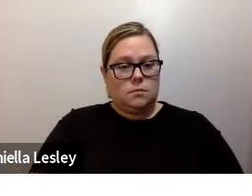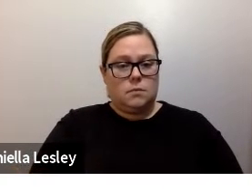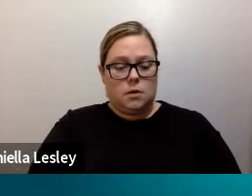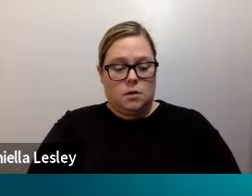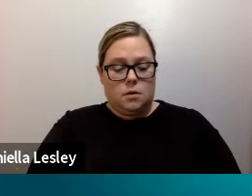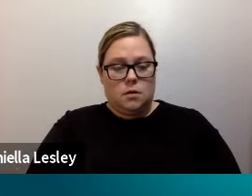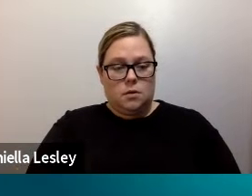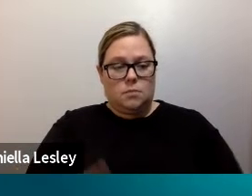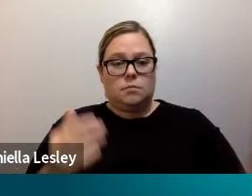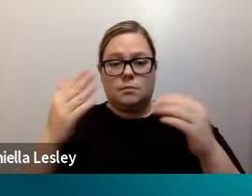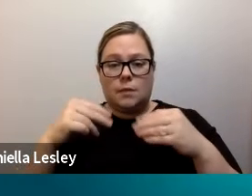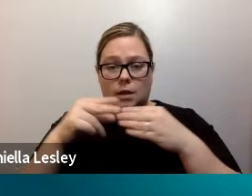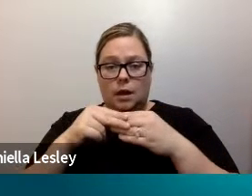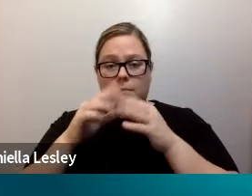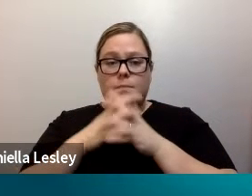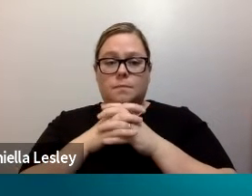Next slide.